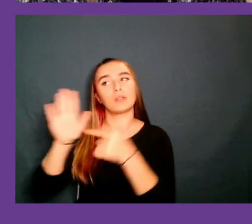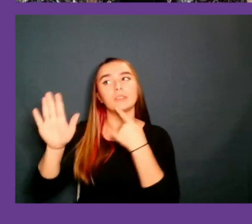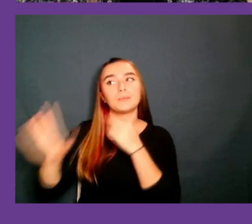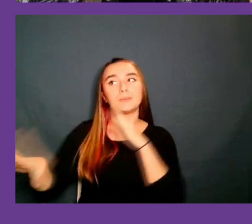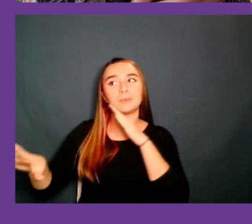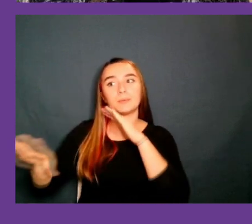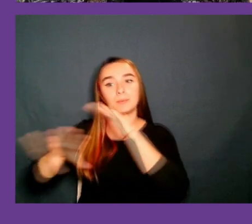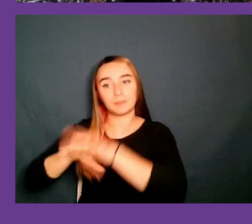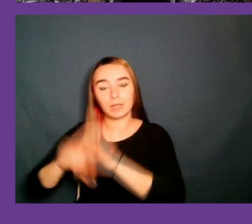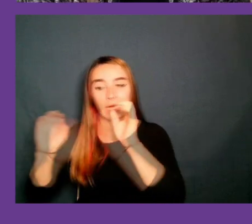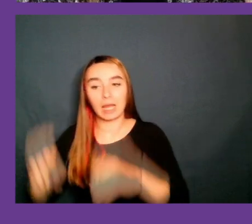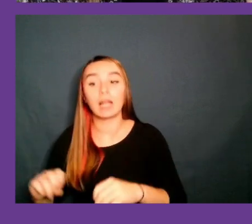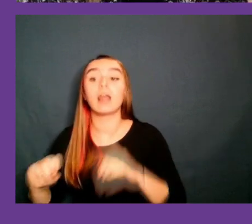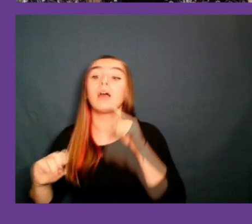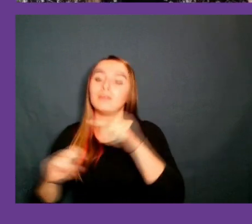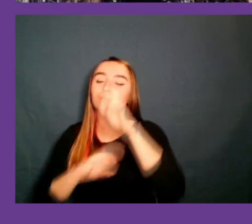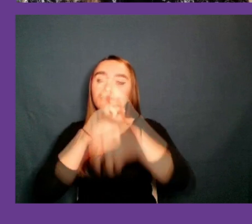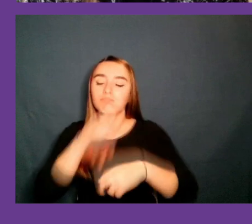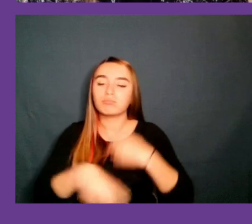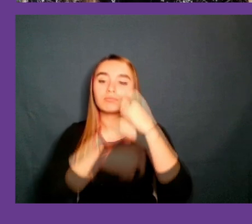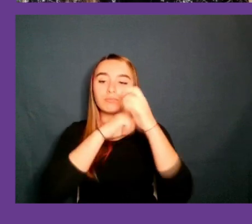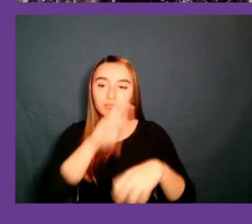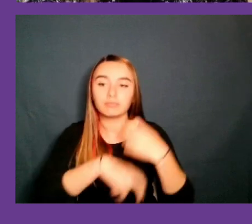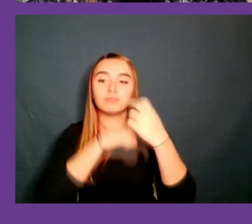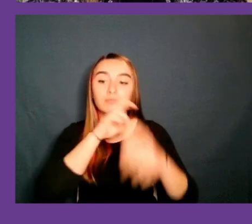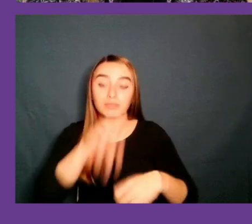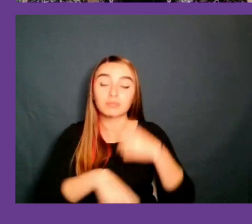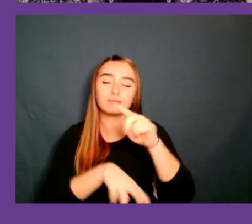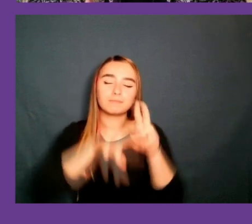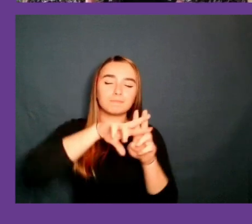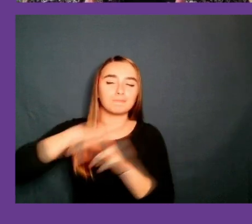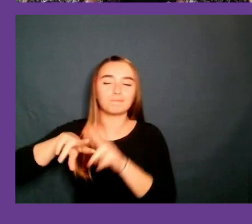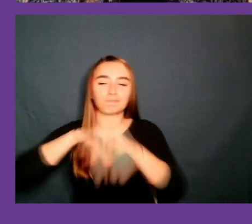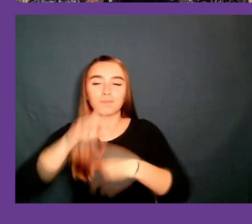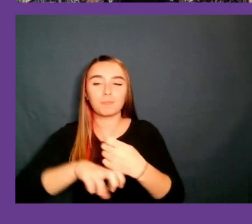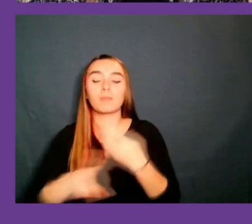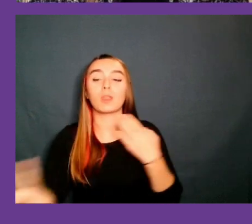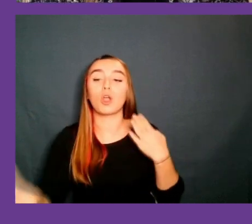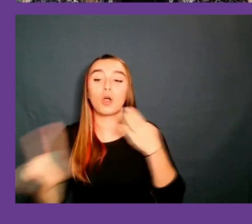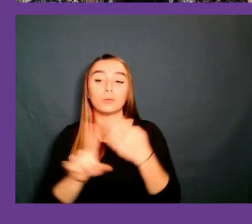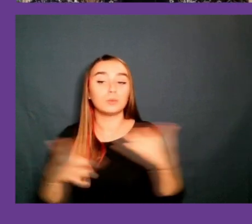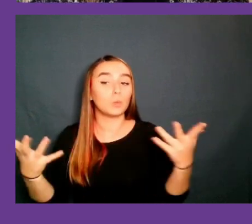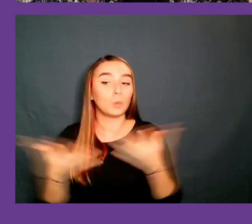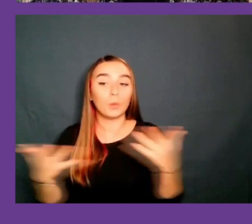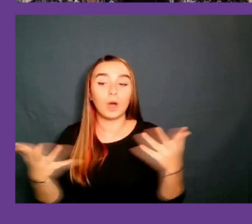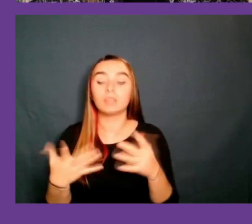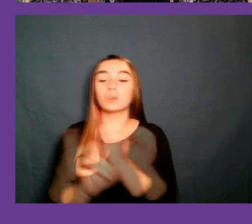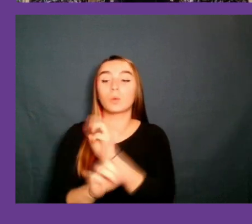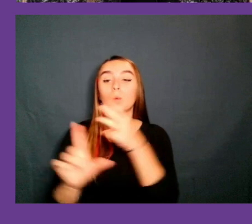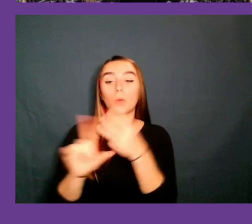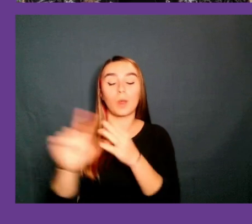was updated, well, it has been continuously updated, but it was then revised and updated to support the presumed conformance of the Web